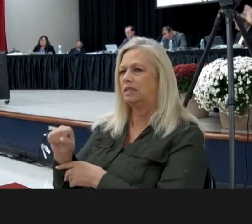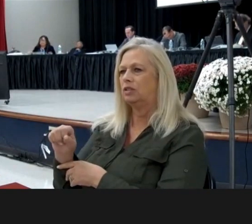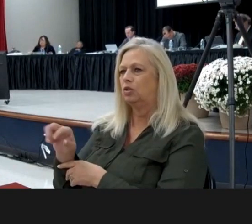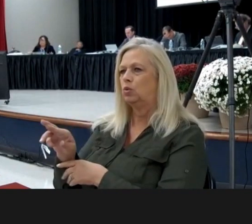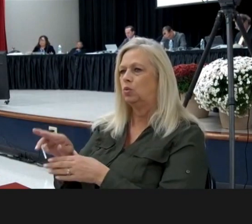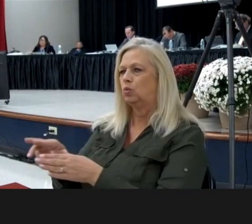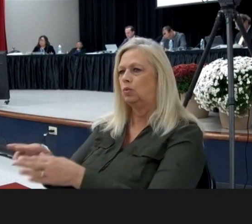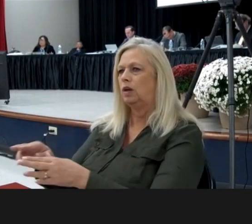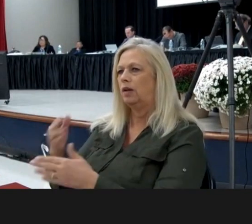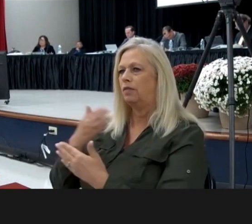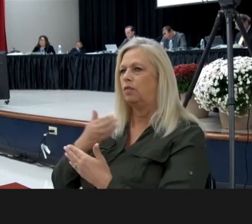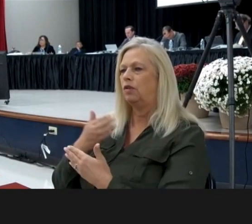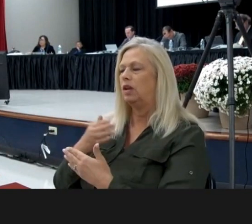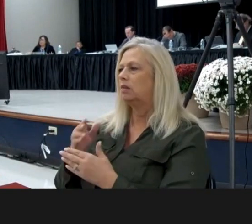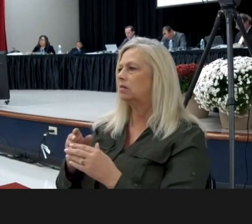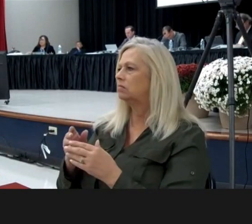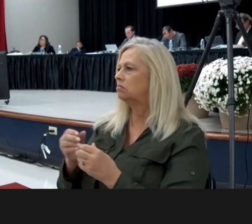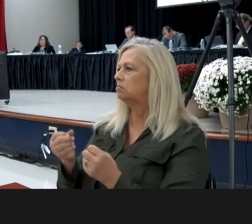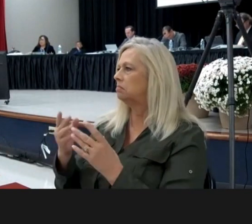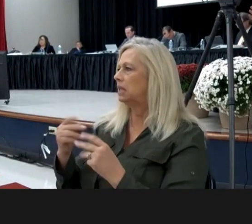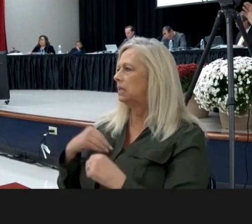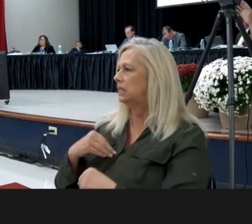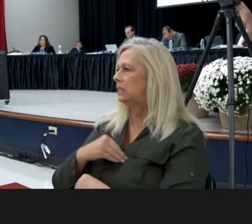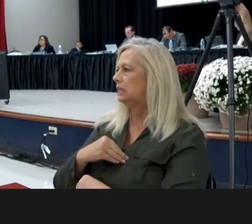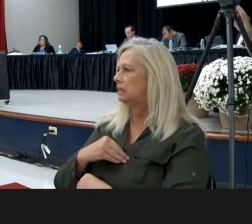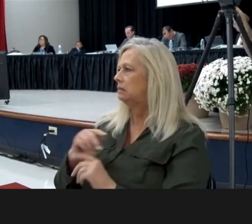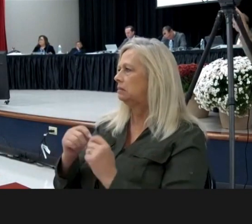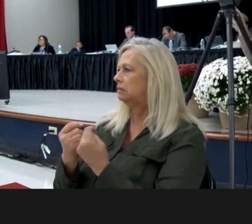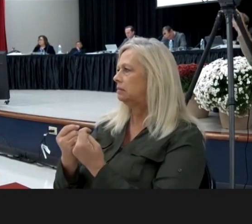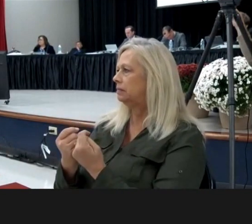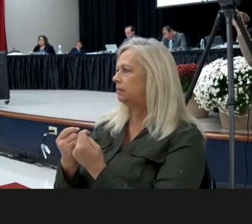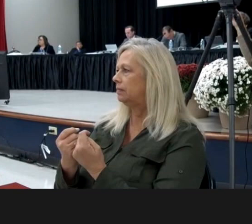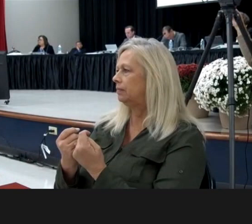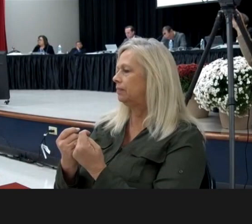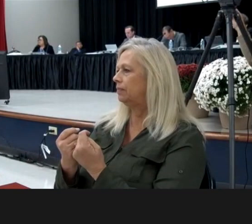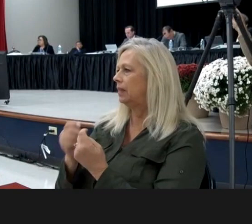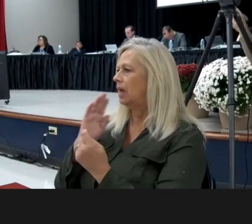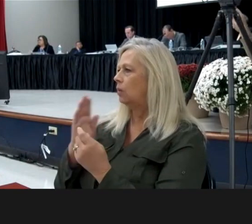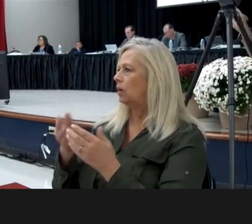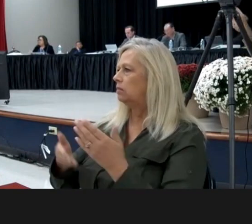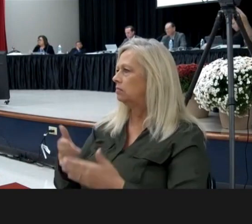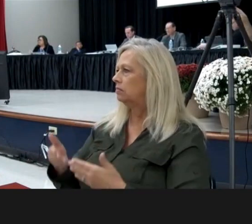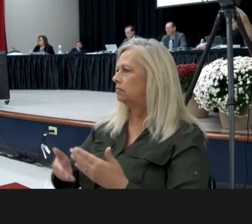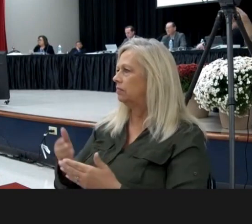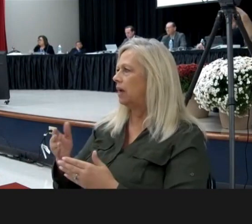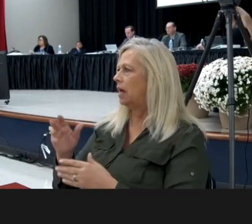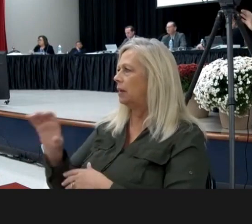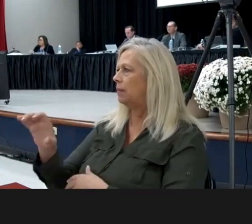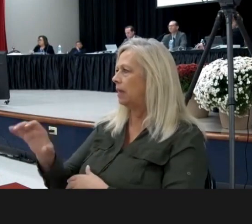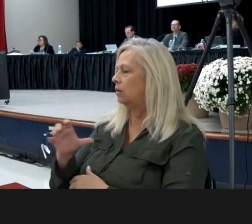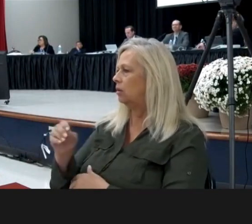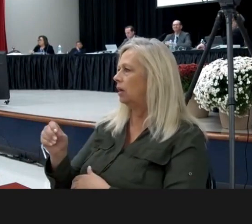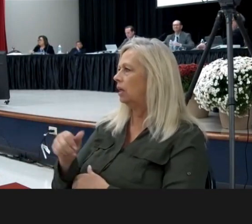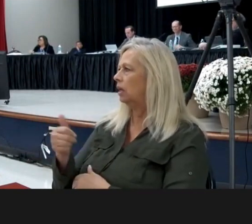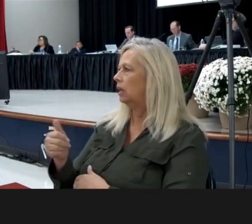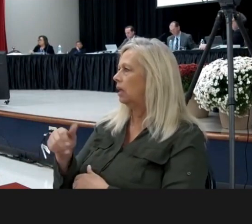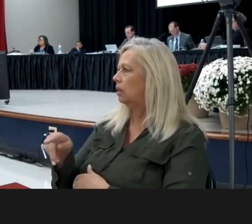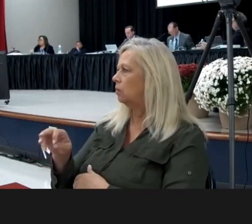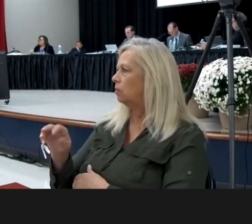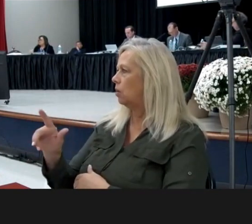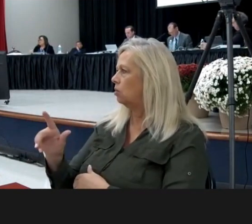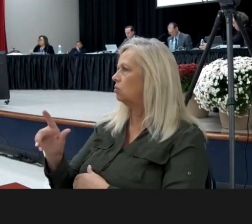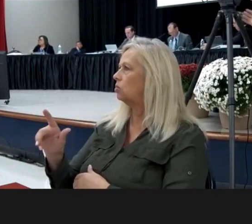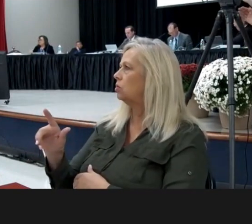we've got a number of team members here for this portion. I'll invite team members from Baylor and Catalyst, as well as Paul Kane, Assistant City Manager, up to